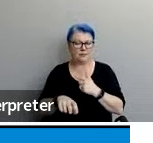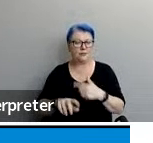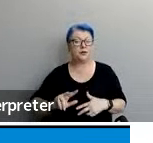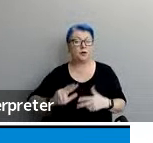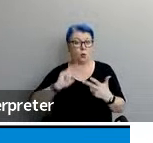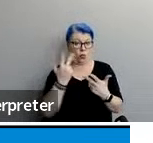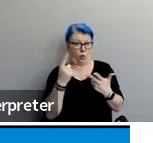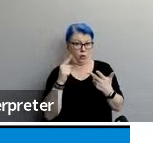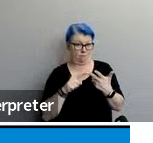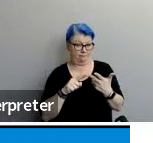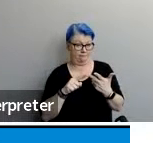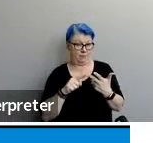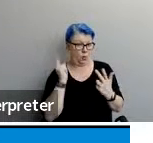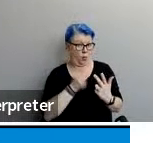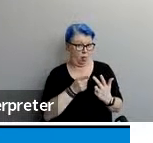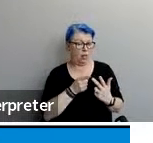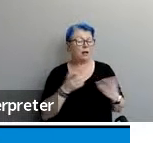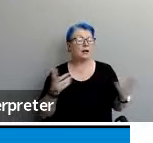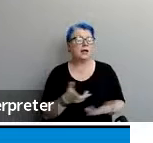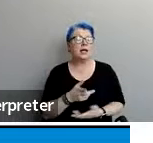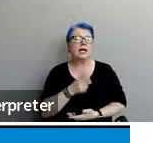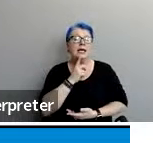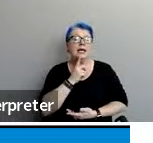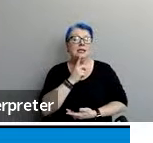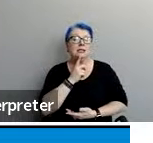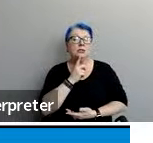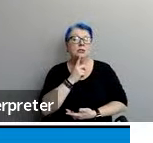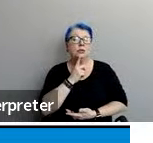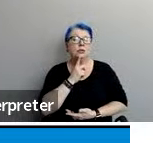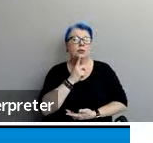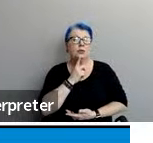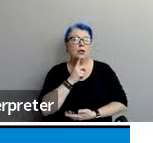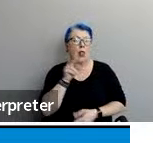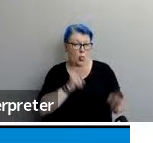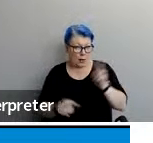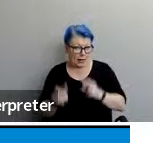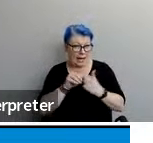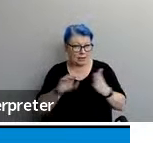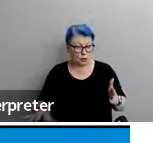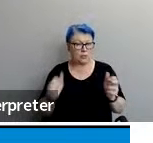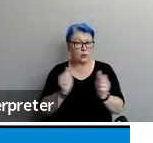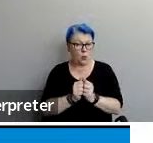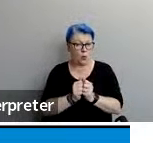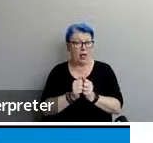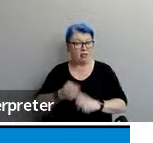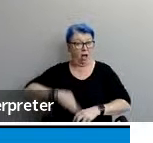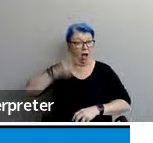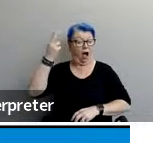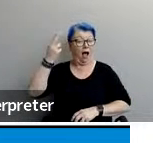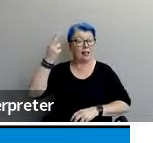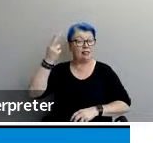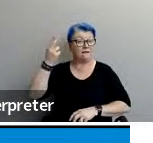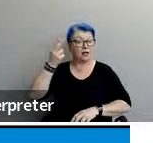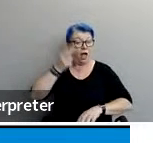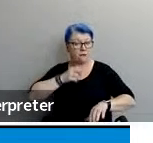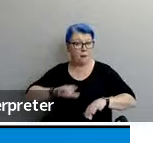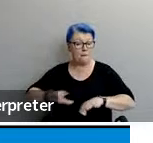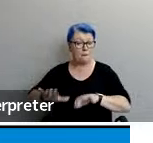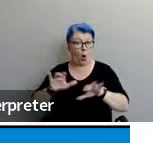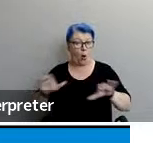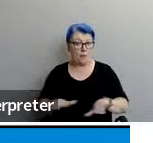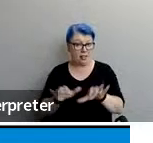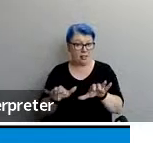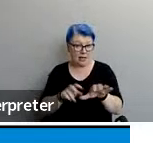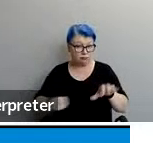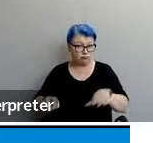Goal 3 is really looking at the students that have high mobility. And so again, reaching